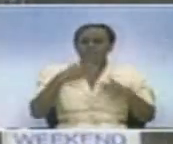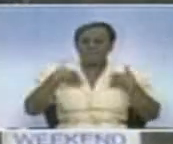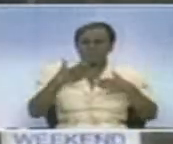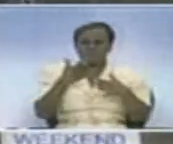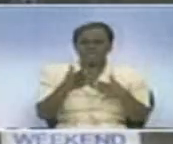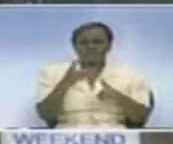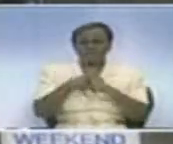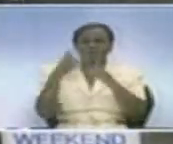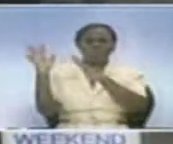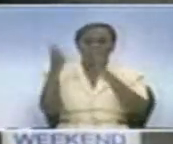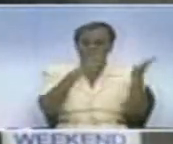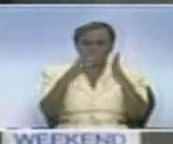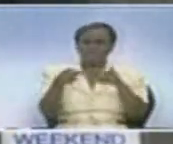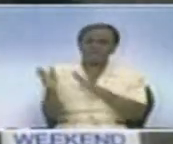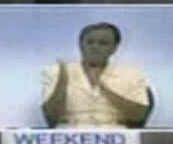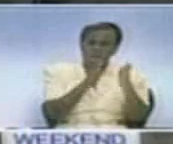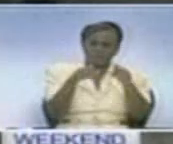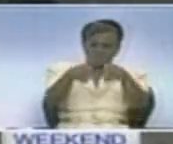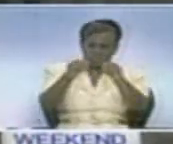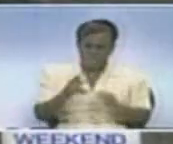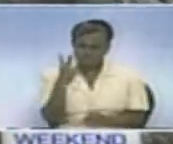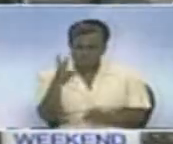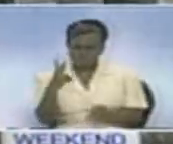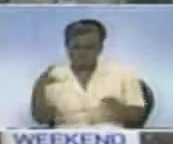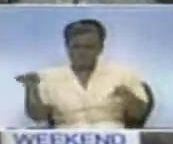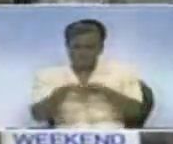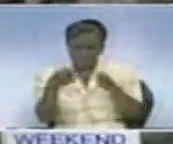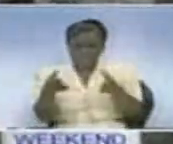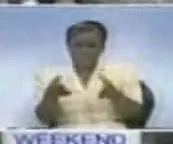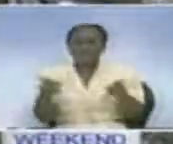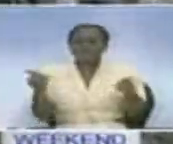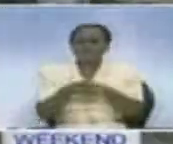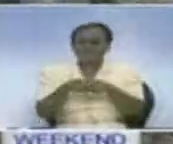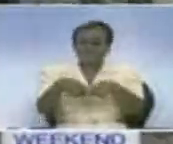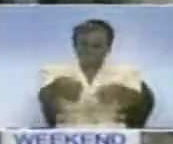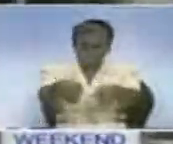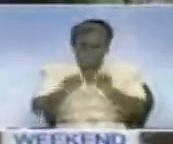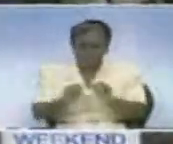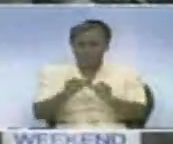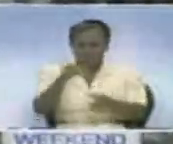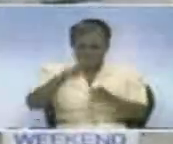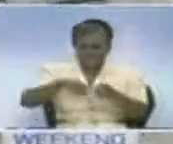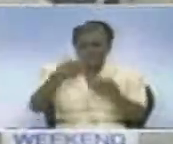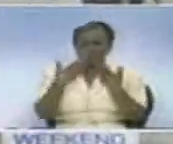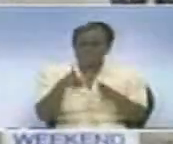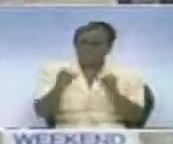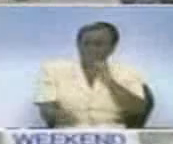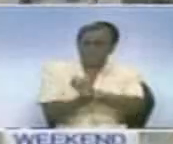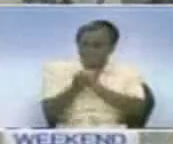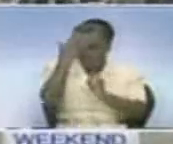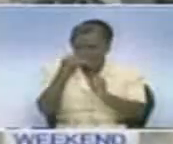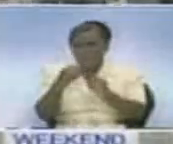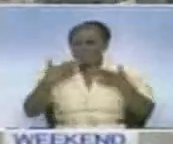of weather. Njenga planned to bury two of his colleagues on his farm, and graves had already been dug. Police explained why they flushed out